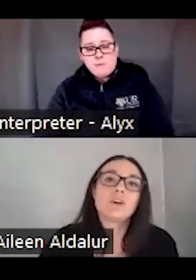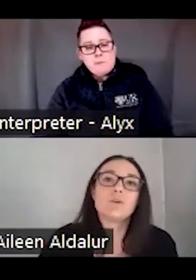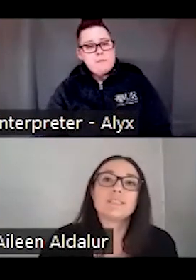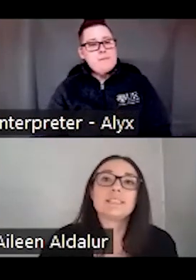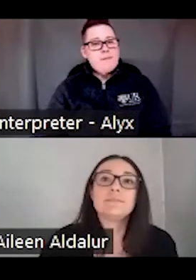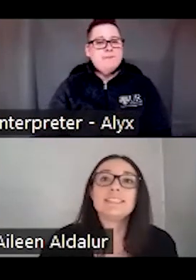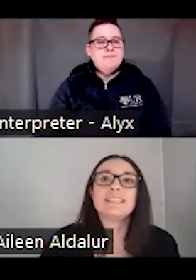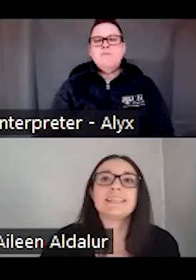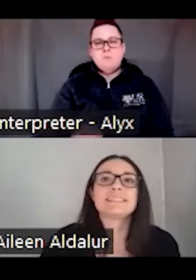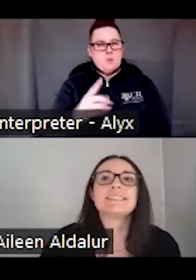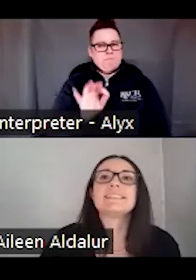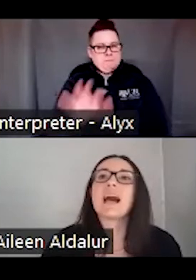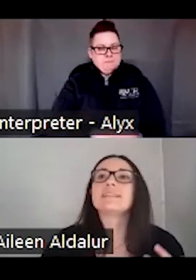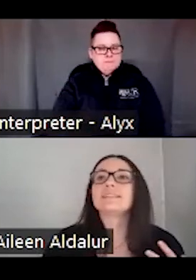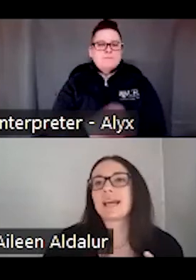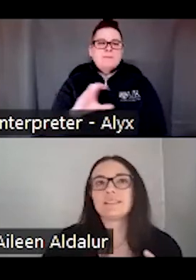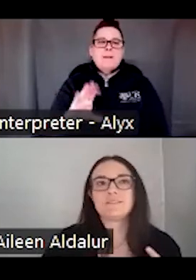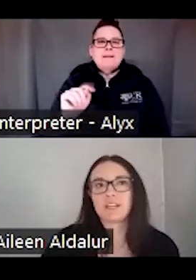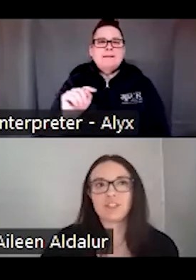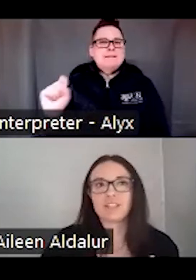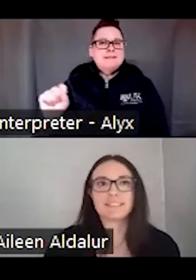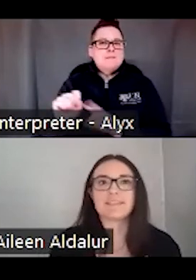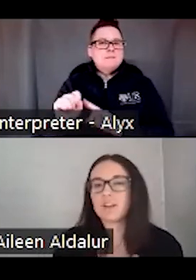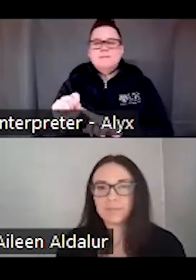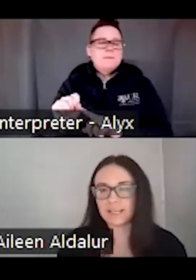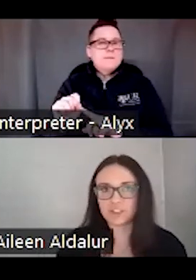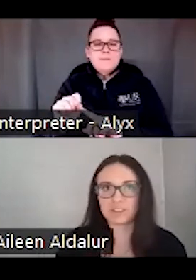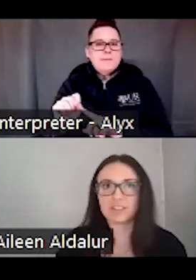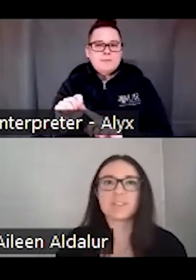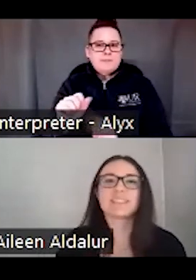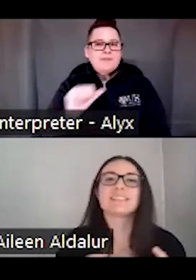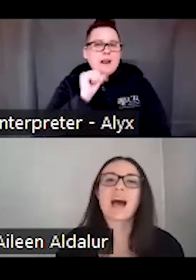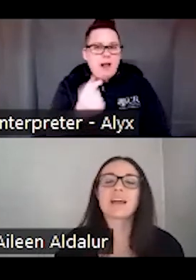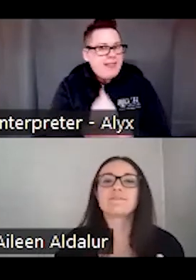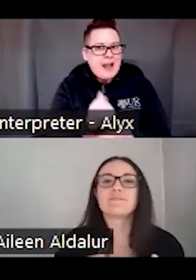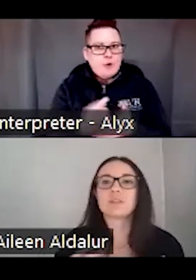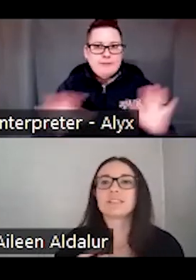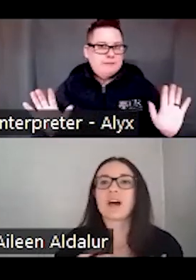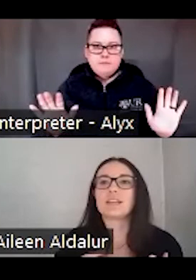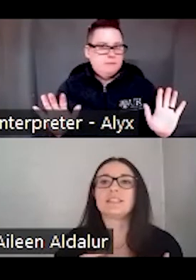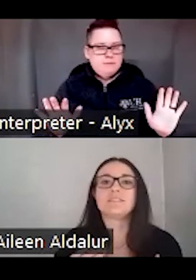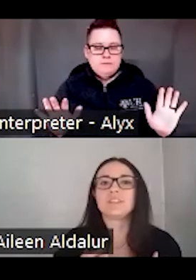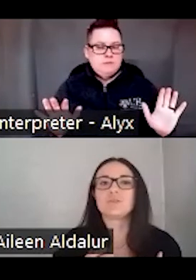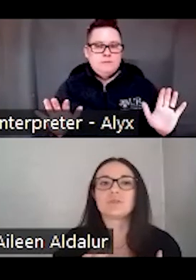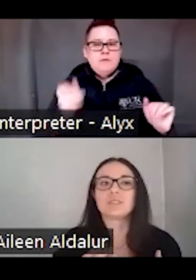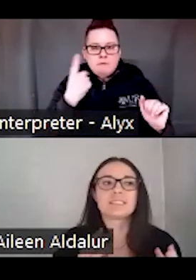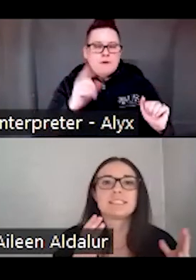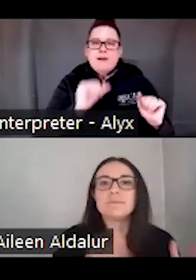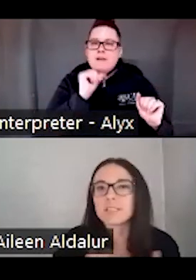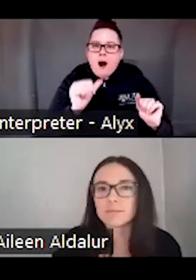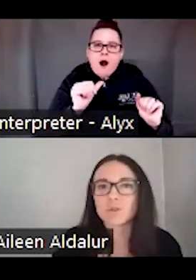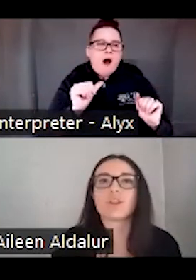One thing to note is CBT-TS is not designed to function as a therapy session. So it does not focus on an